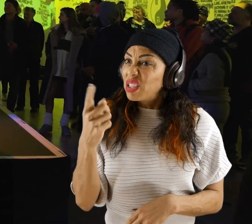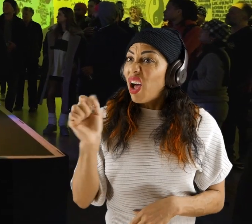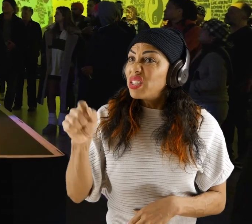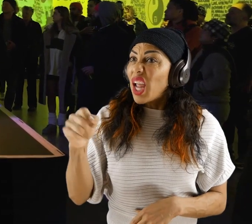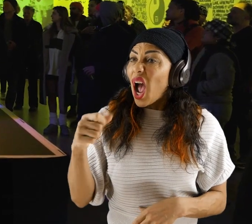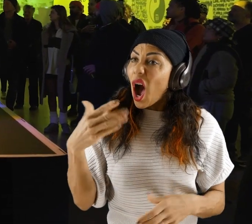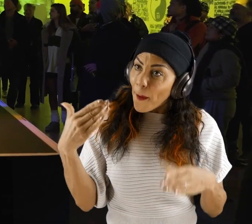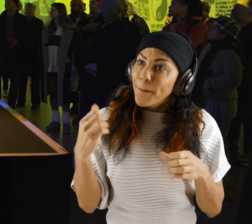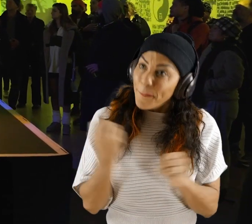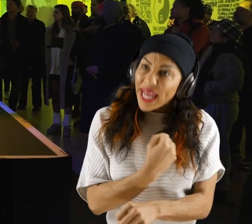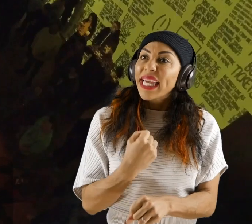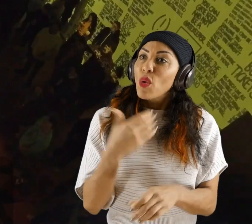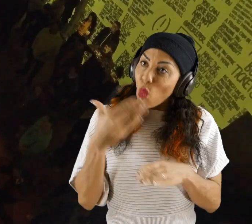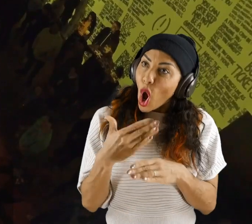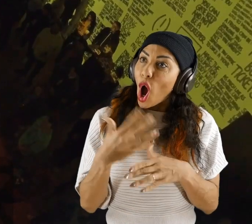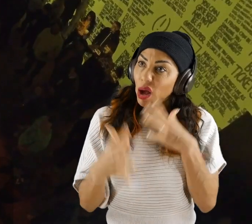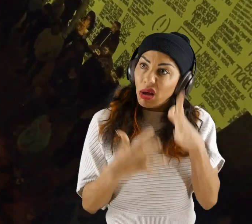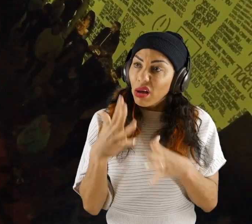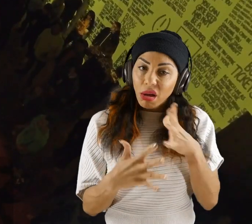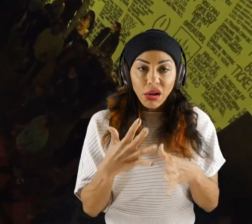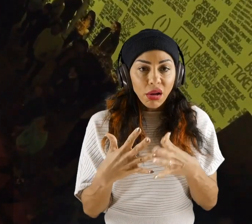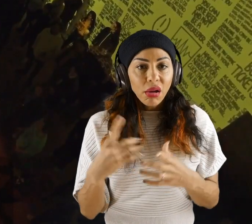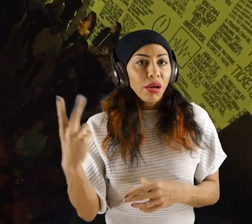Something around that, right? Yeah.